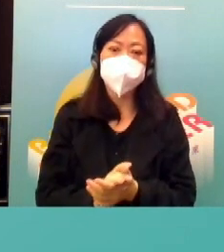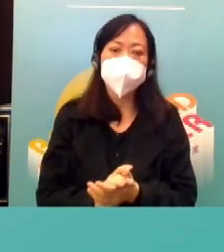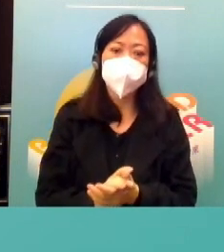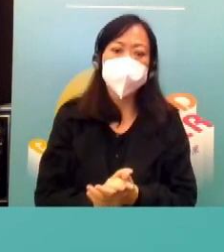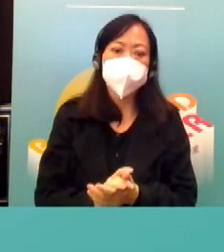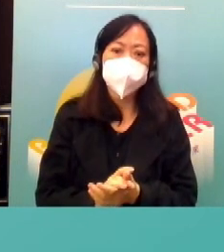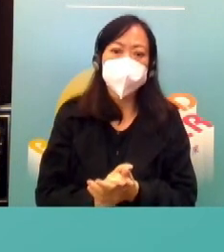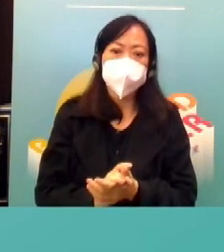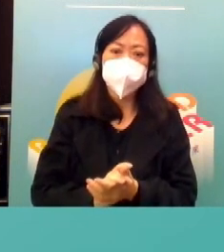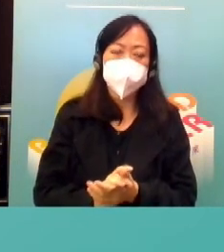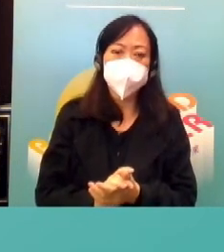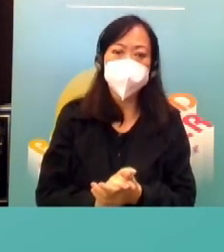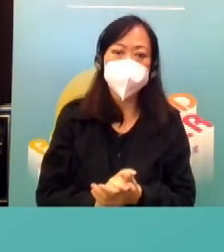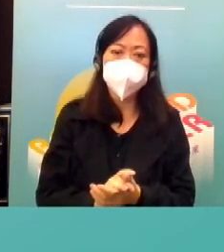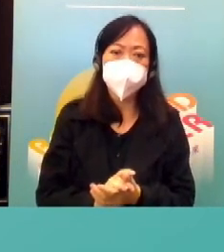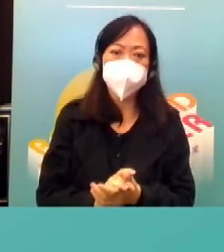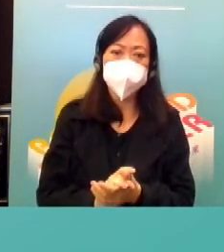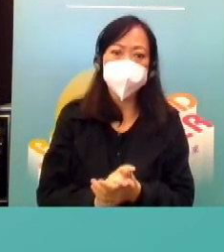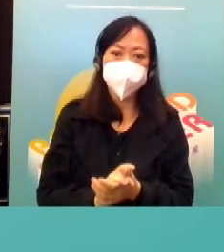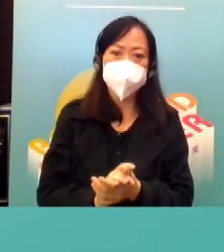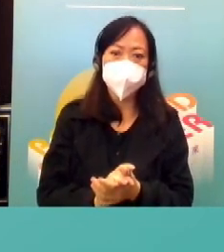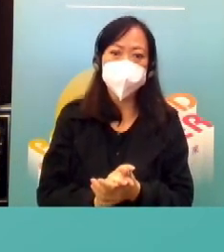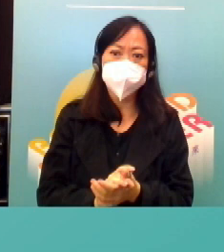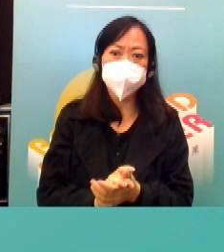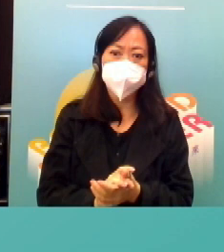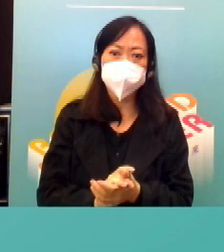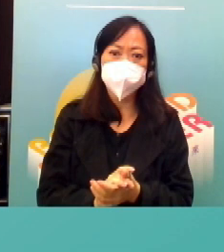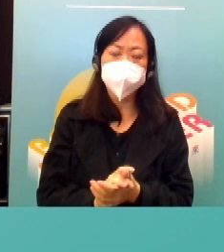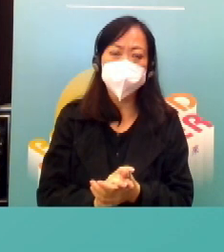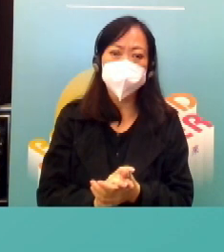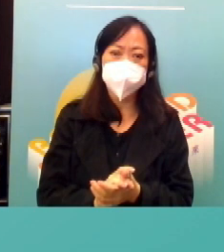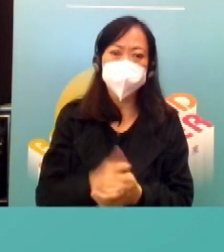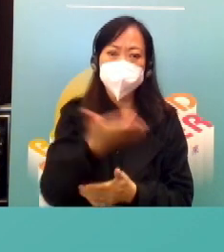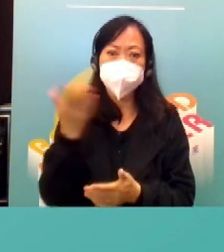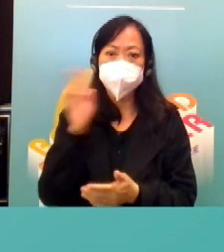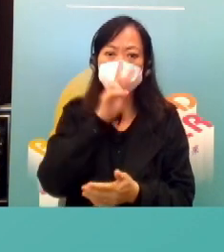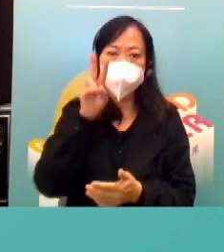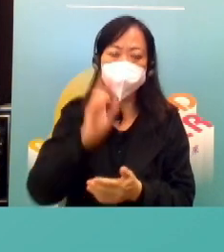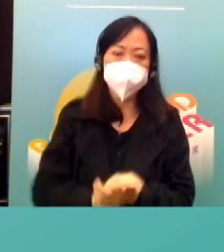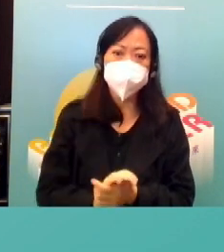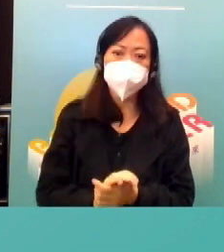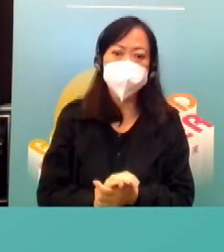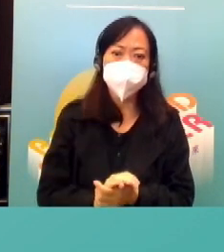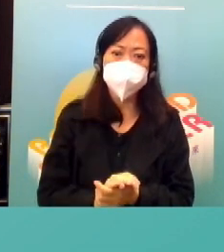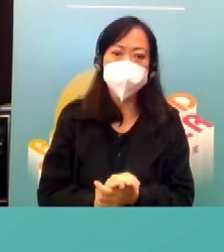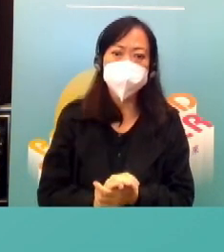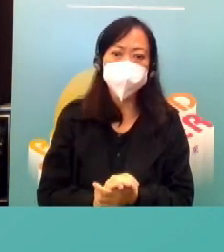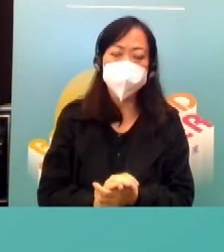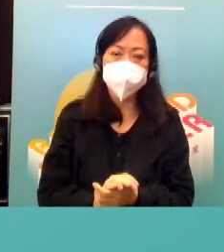Maybe I should control, sorry. Yep. And so you could see here that we do have some plan, right? Going to